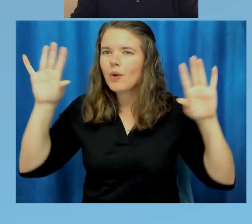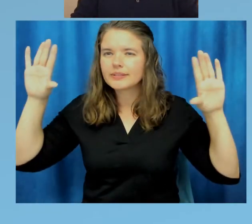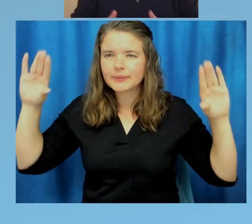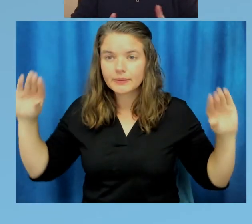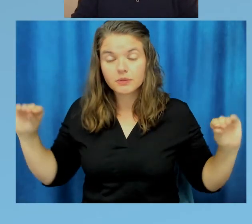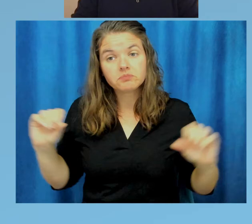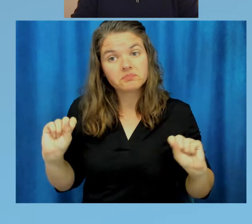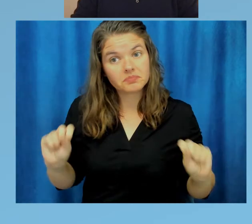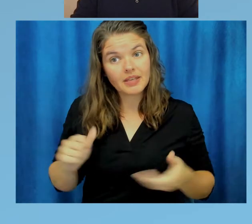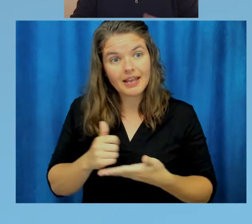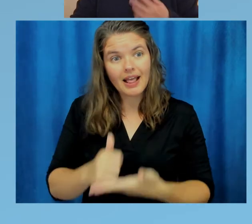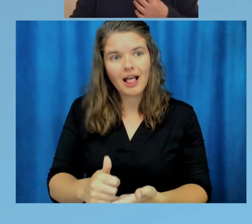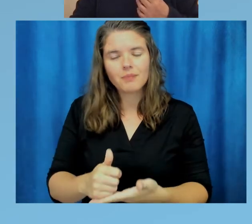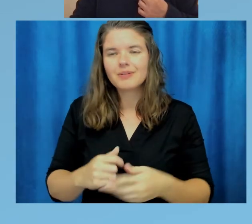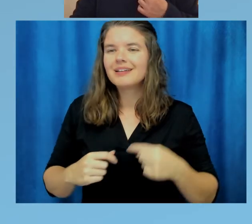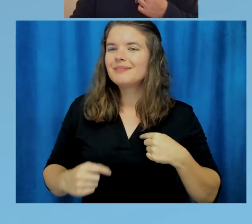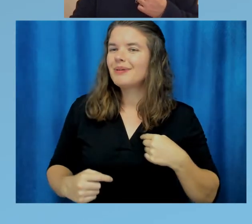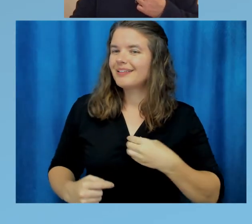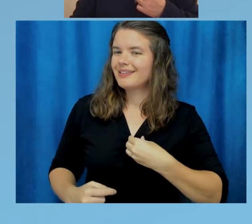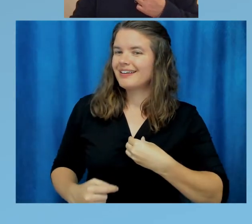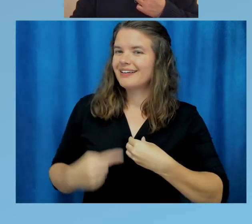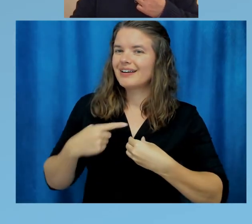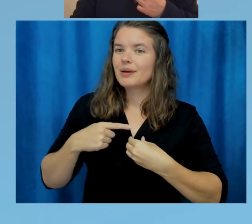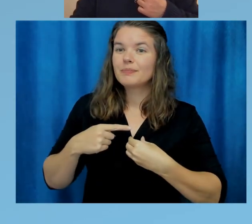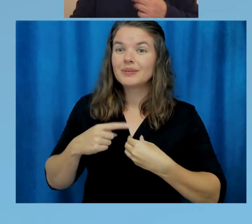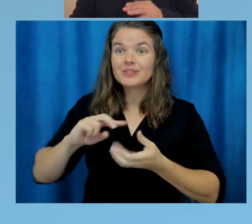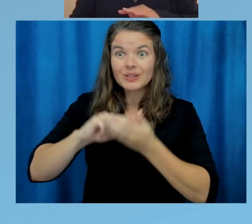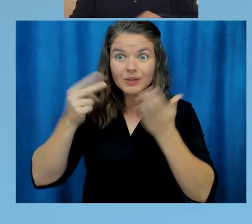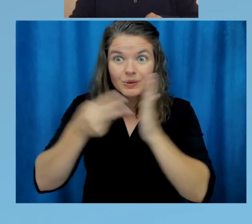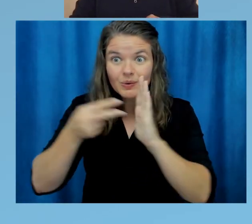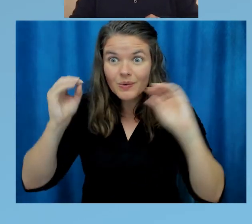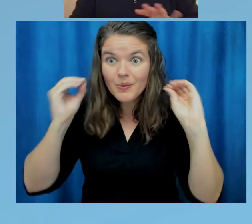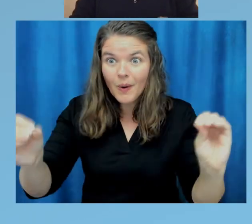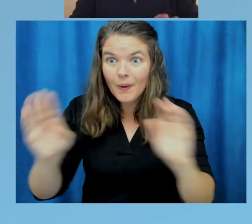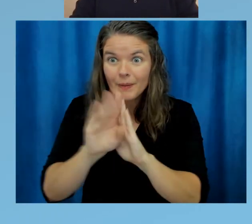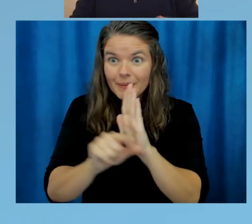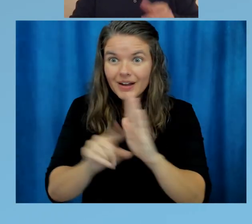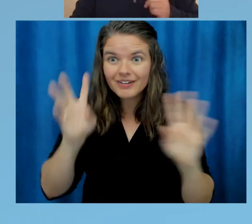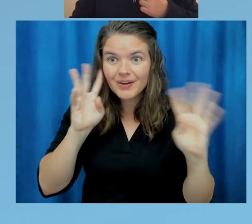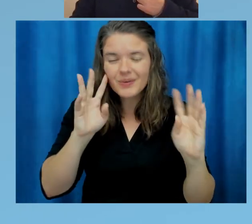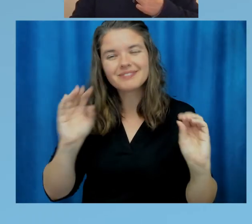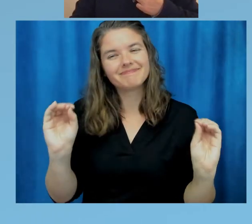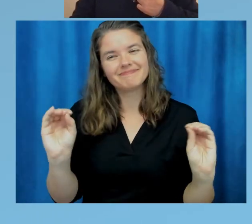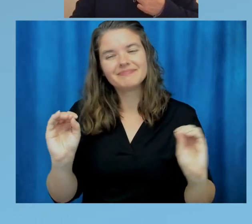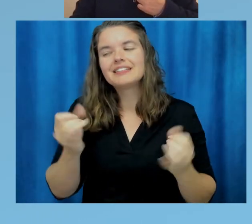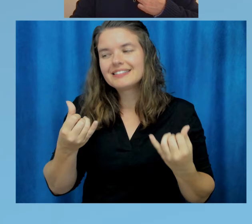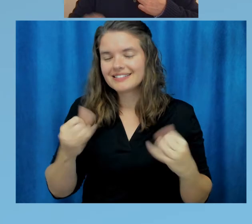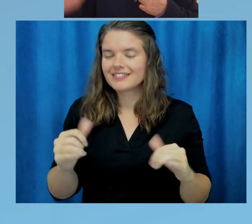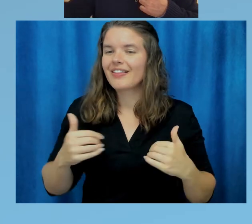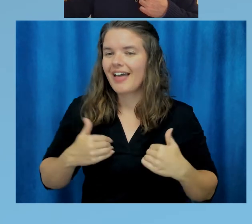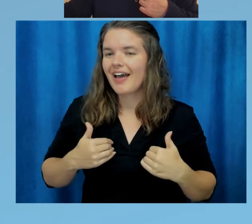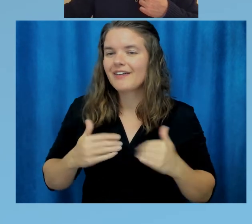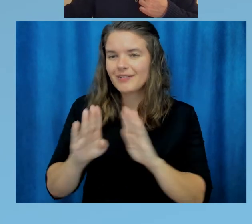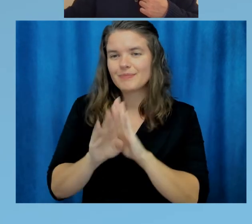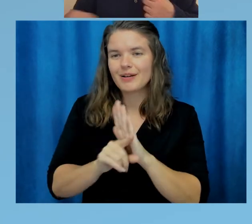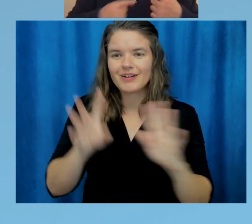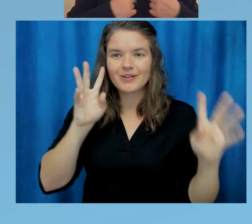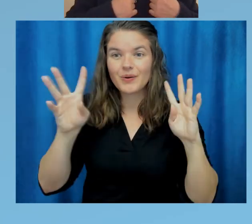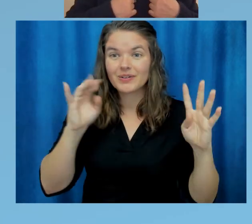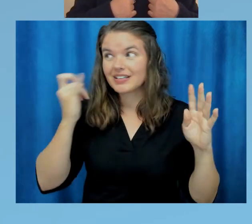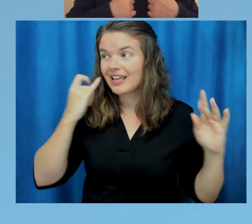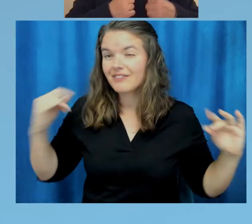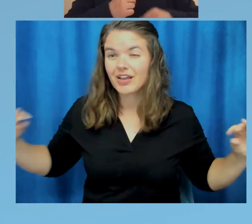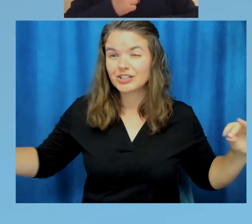background noise, but I do want to point out that these don't cut it out completely. There's still some background noise. If it's